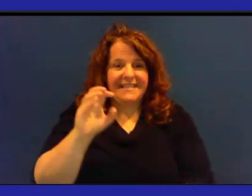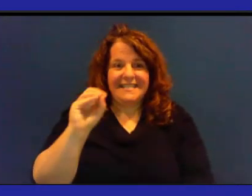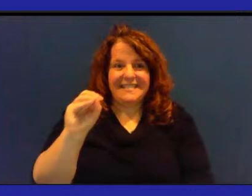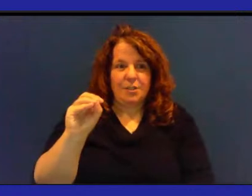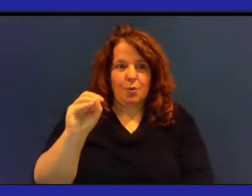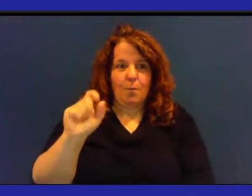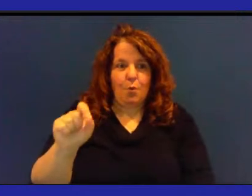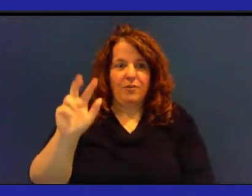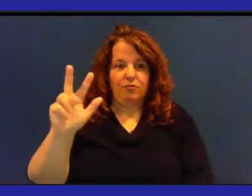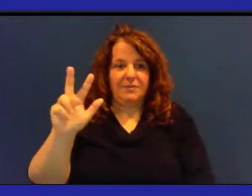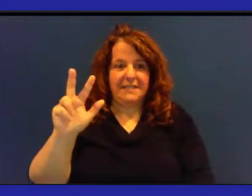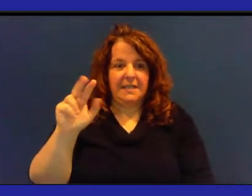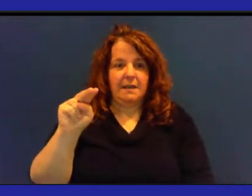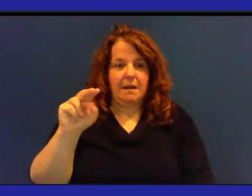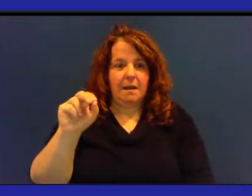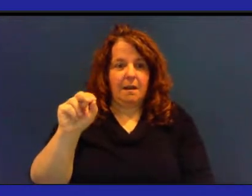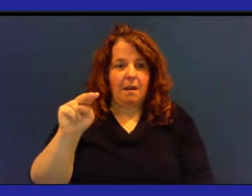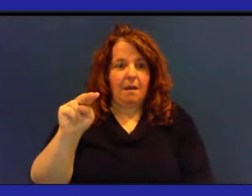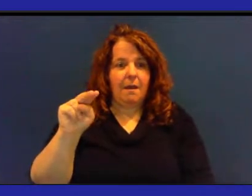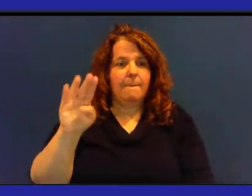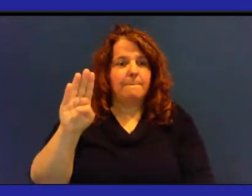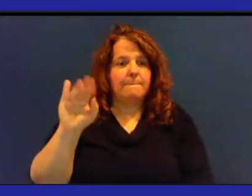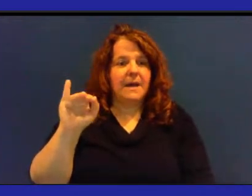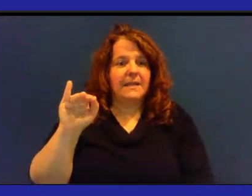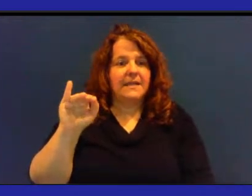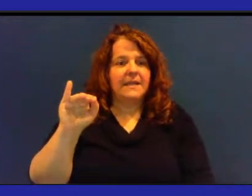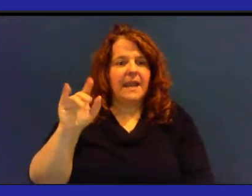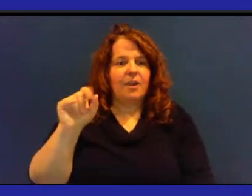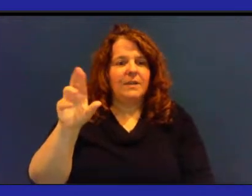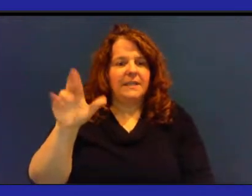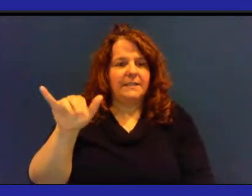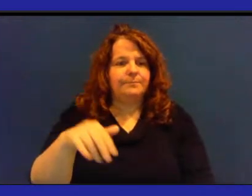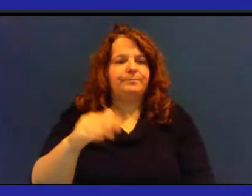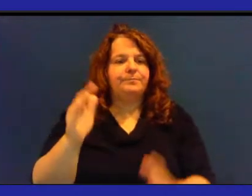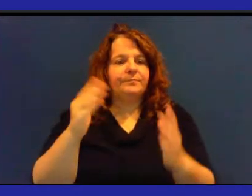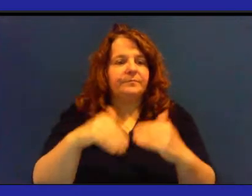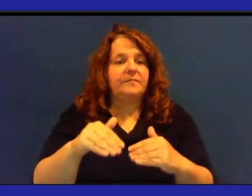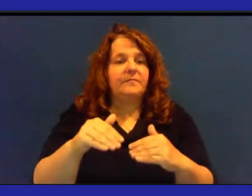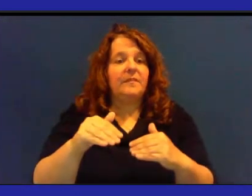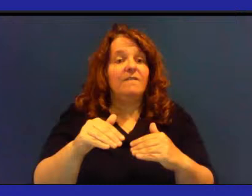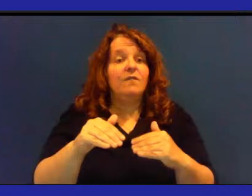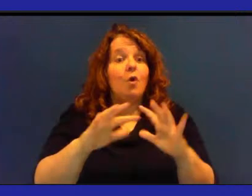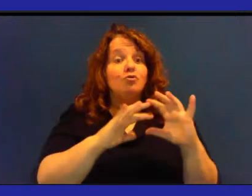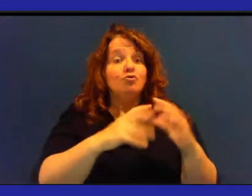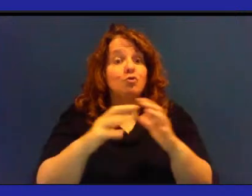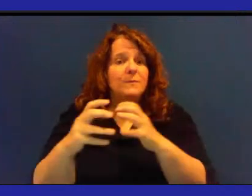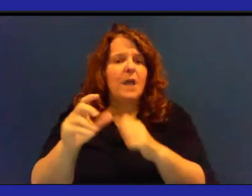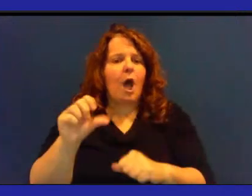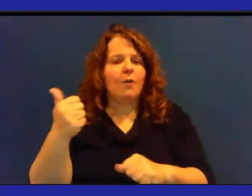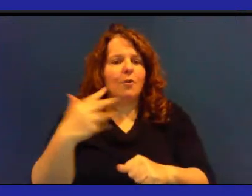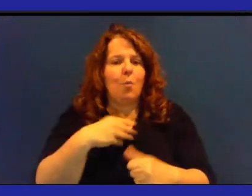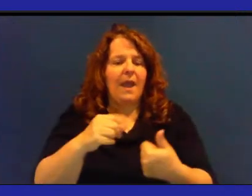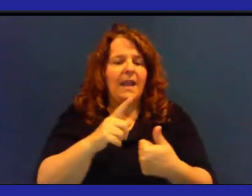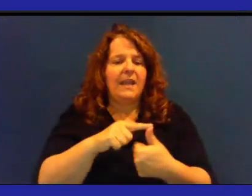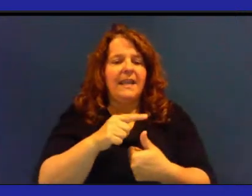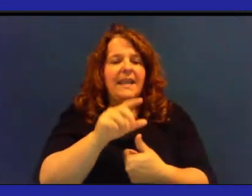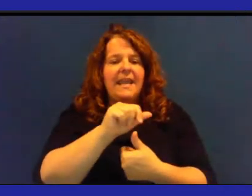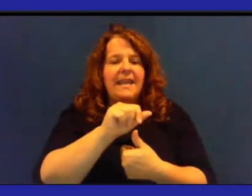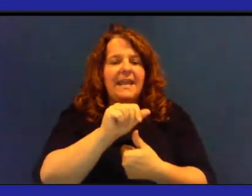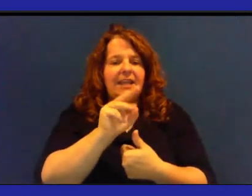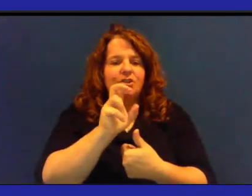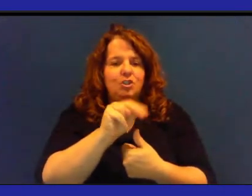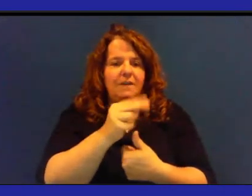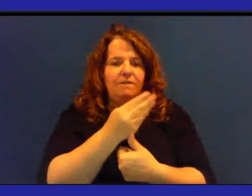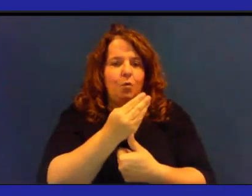as non-binary. And then for the underrepresented minority ethnic groups other than white, Asian represented 14%, Black